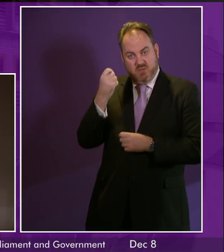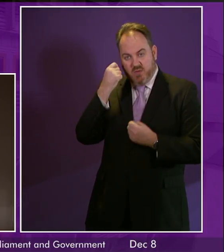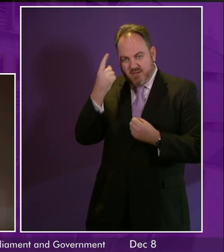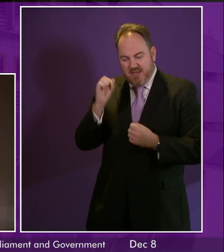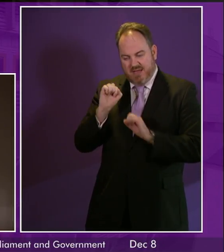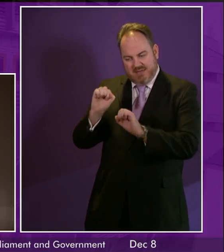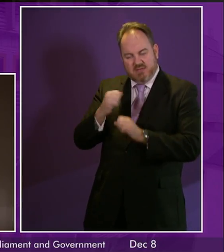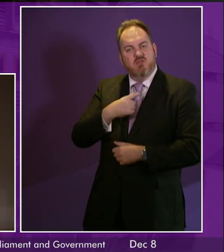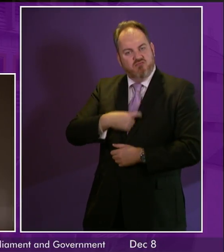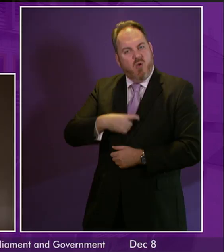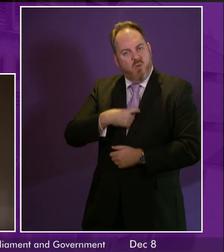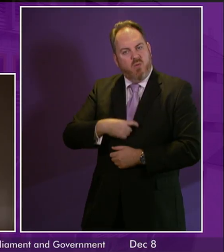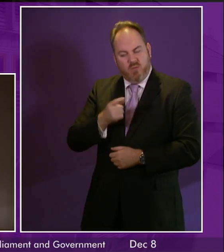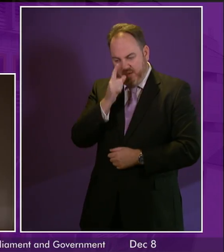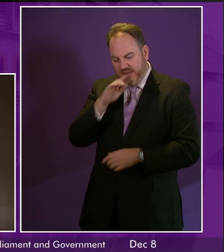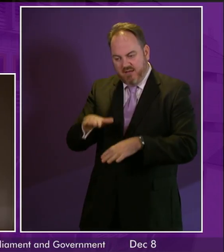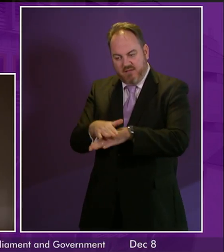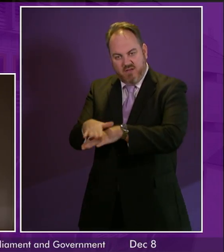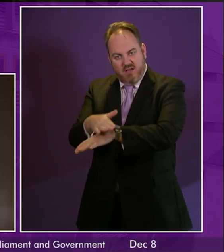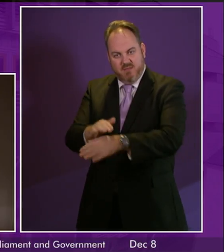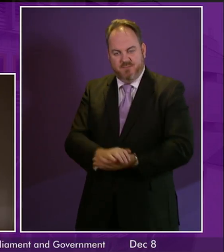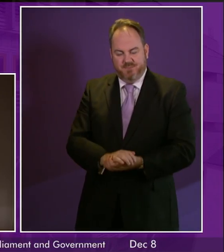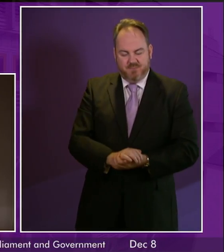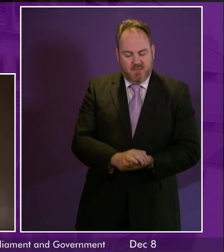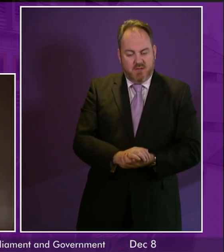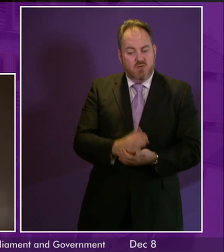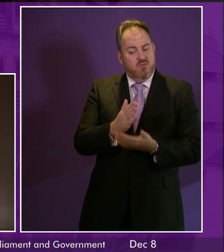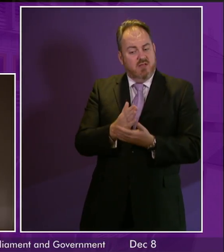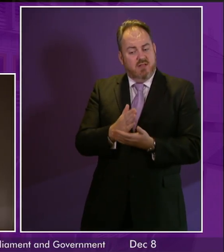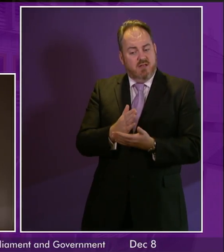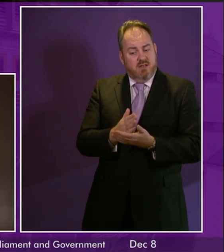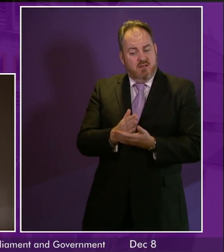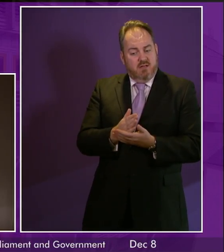reach. It's very interesting to note that in its report into